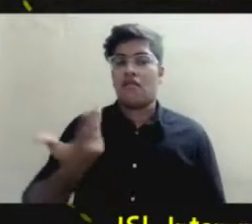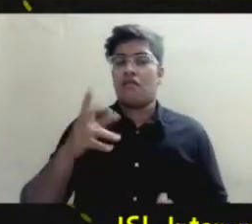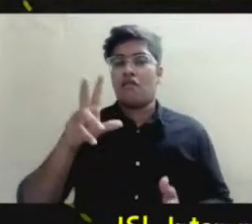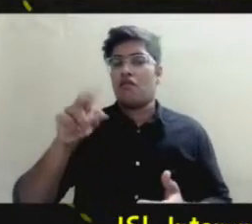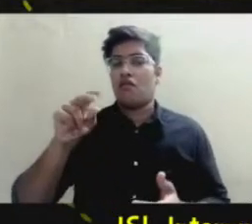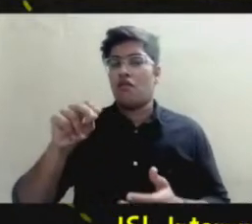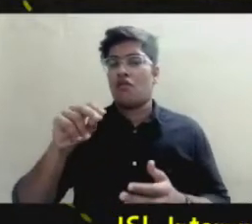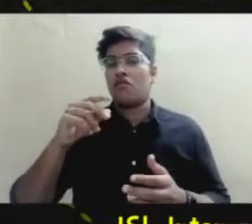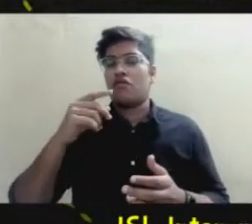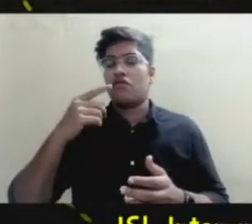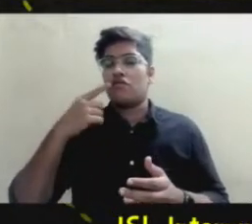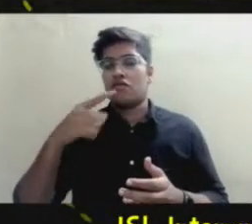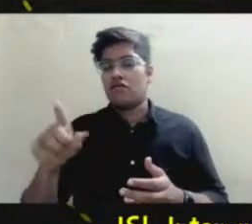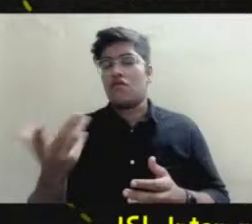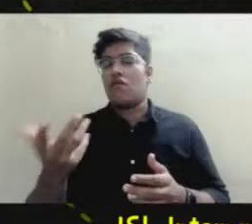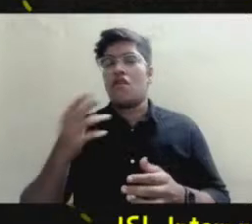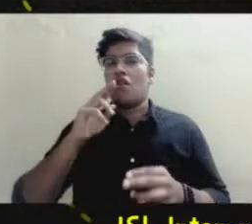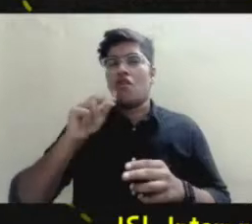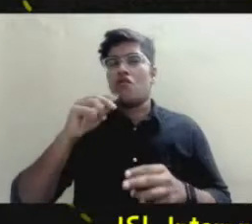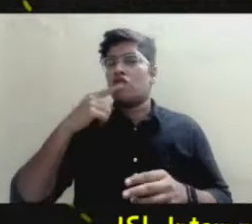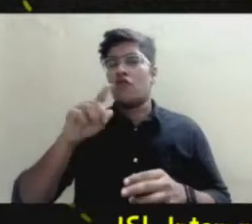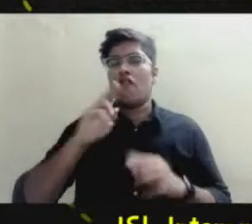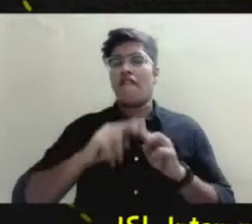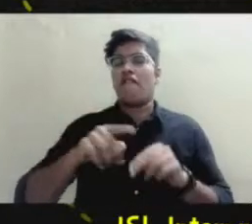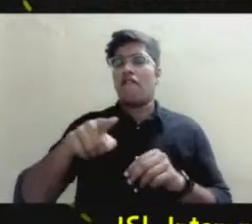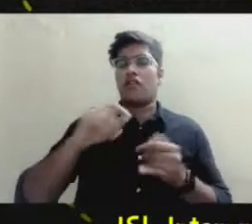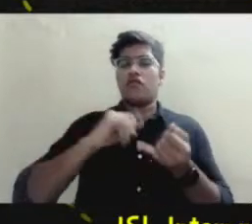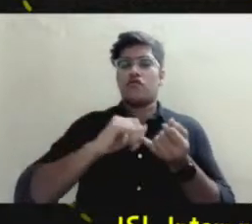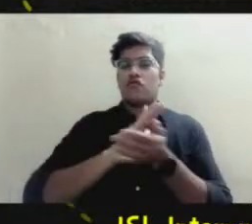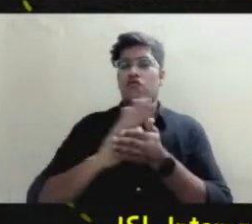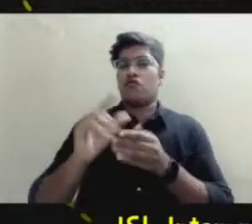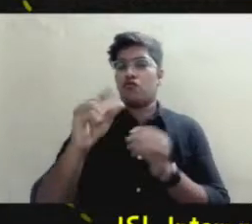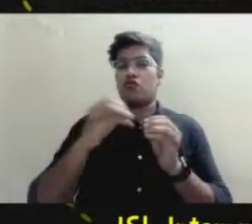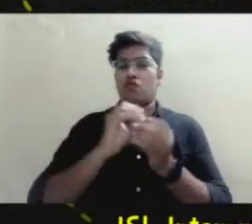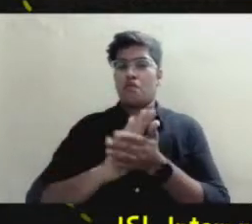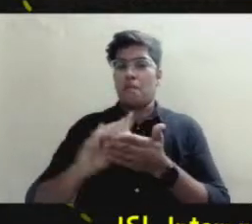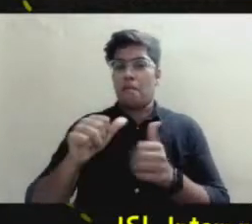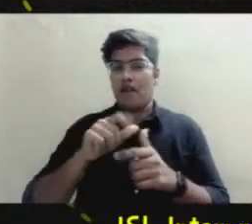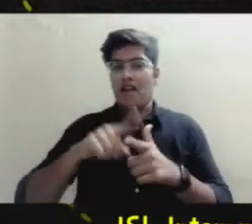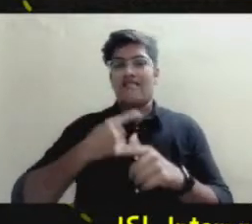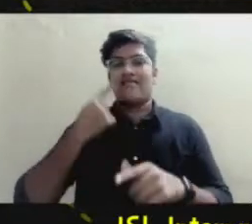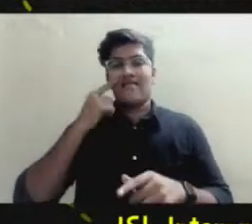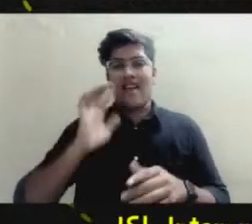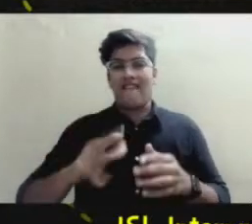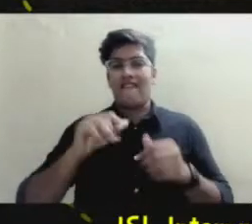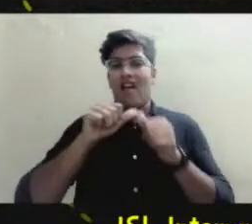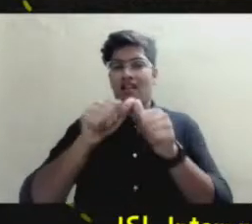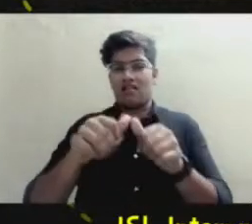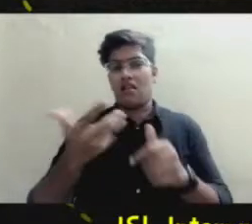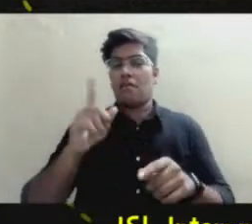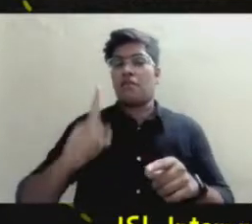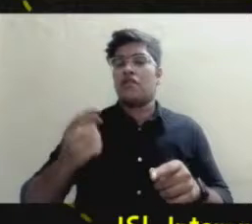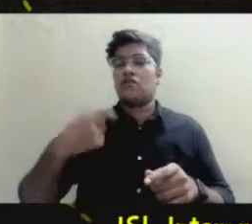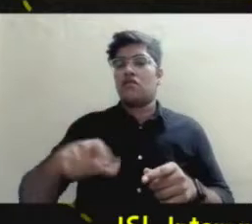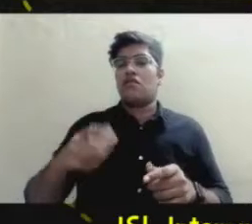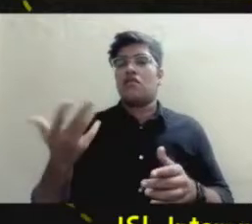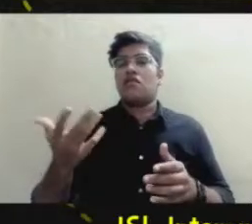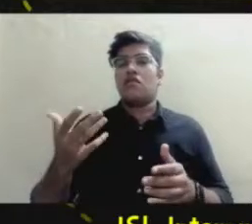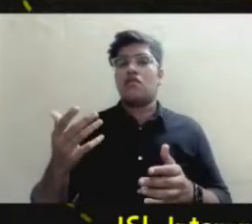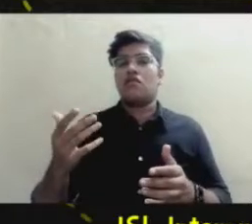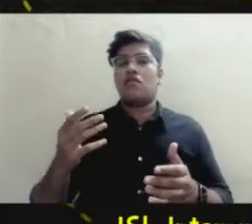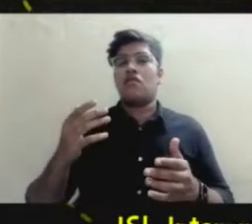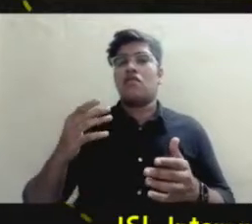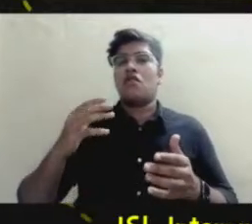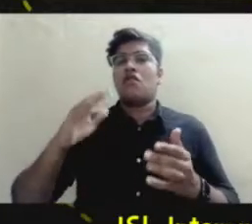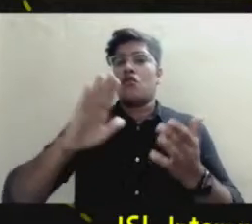way. I mean, I'm not laughing at the question. Not sure if Shubhaji has an answer or can do anything about it, but why is the music video of Sikho Na not easily